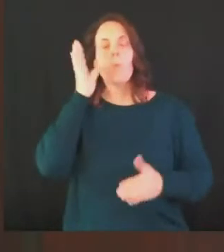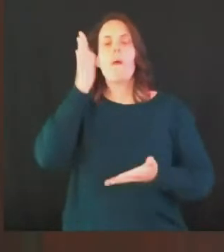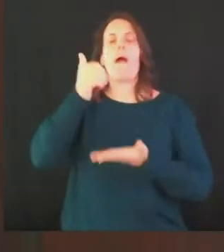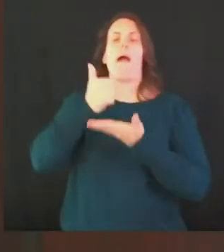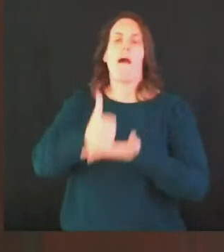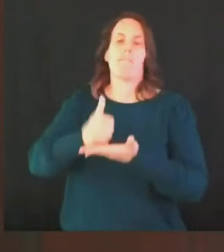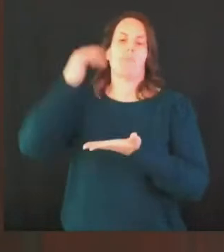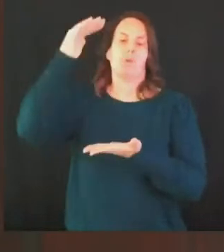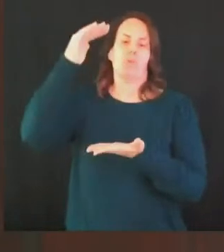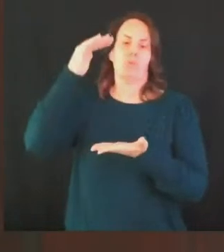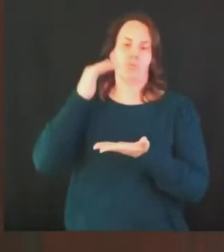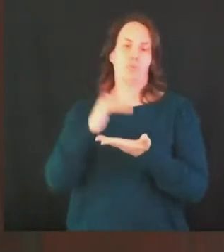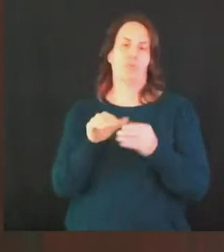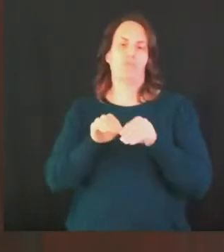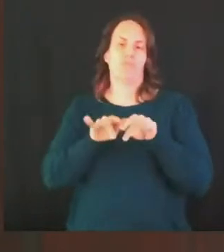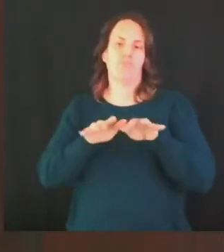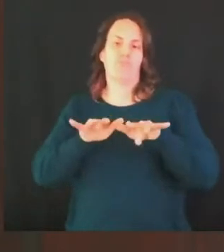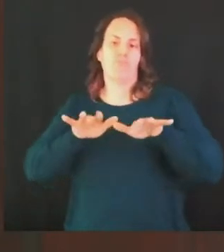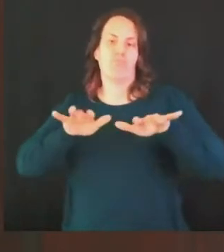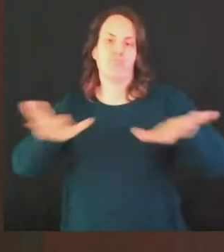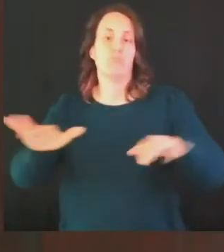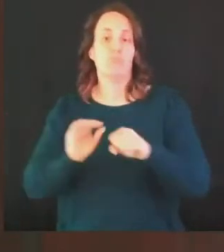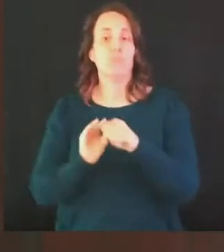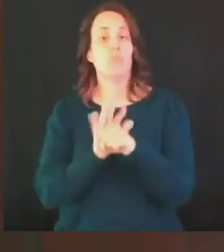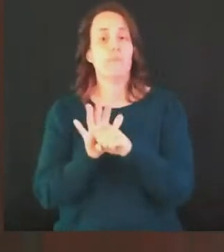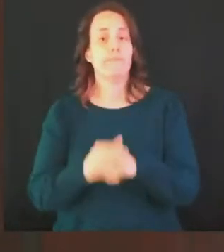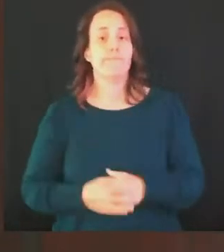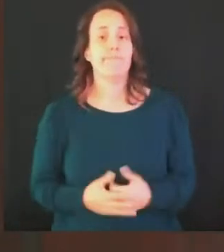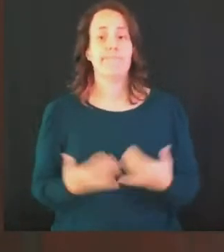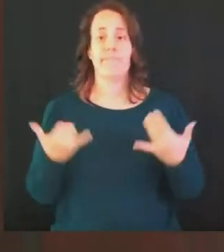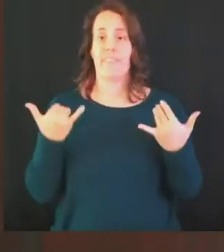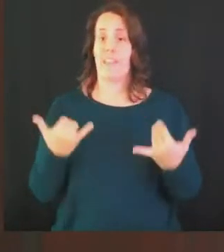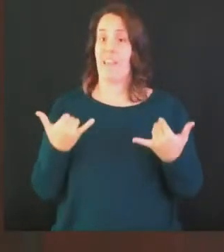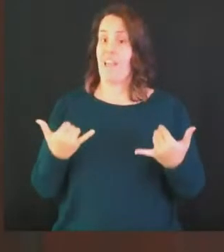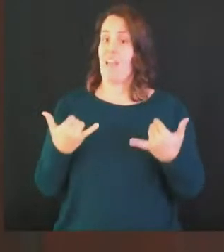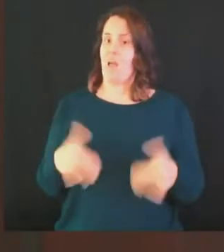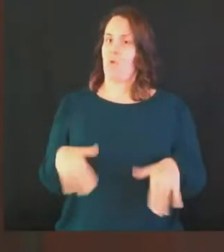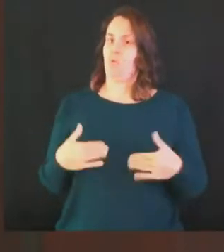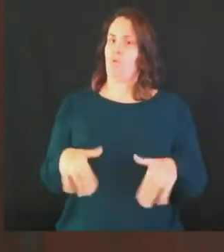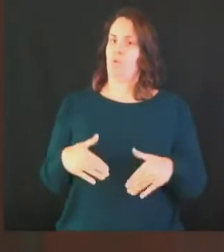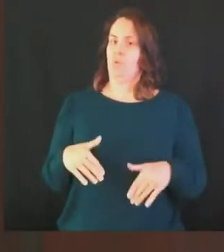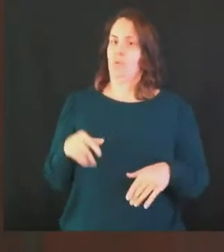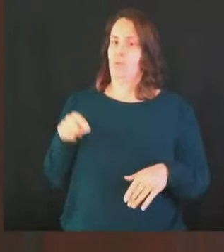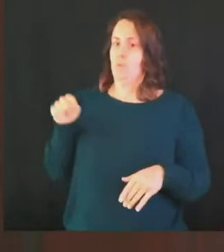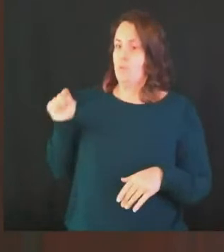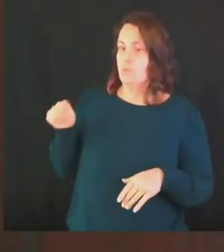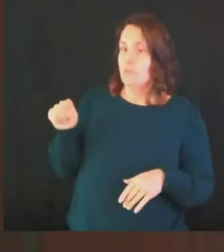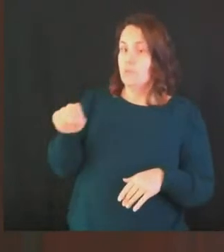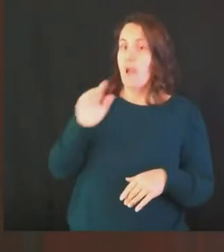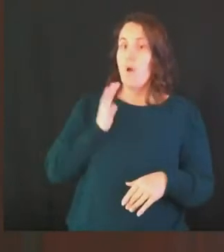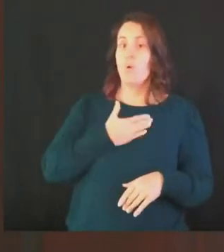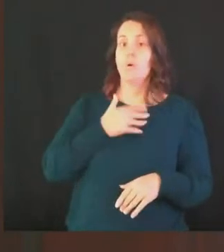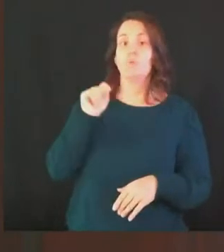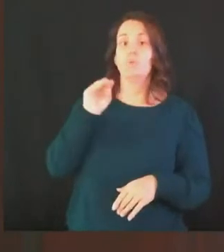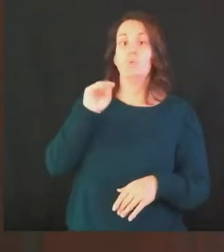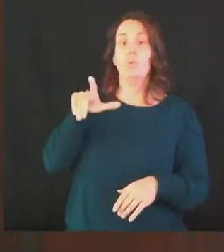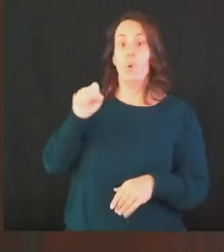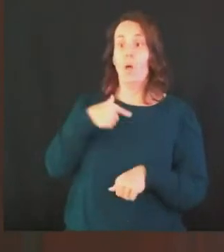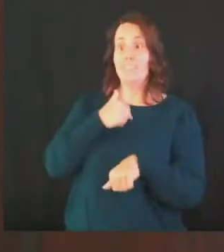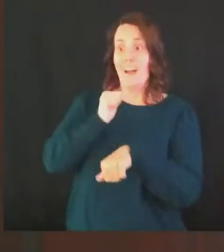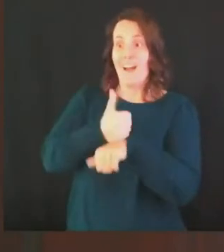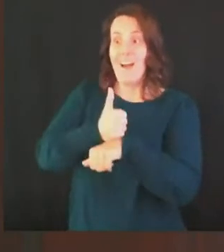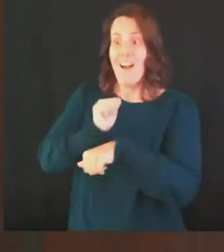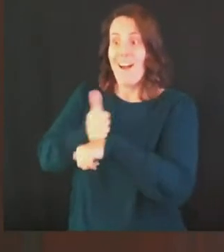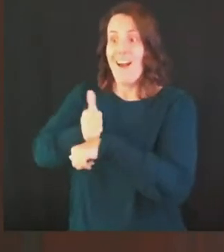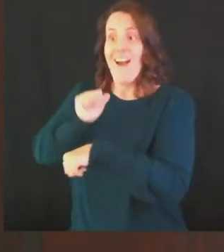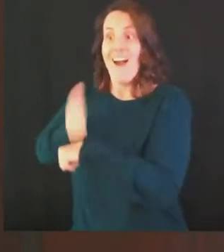this spread, but we can have a statewide united effort. And frankly, that's what it's going to